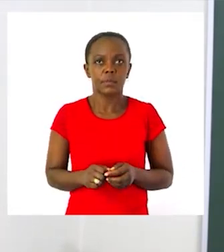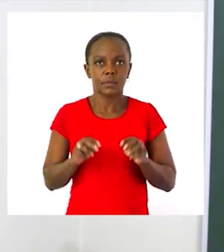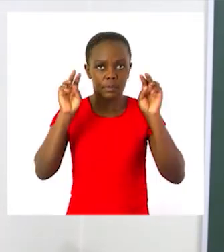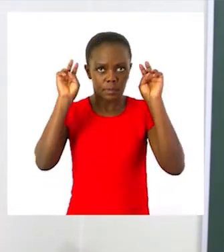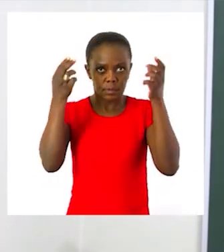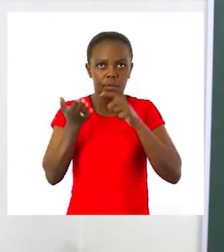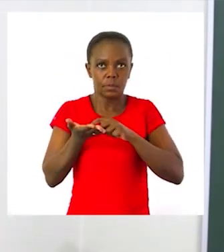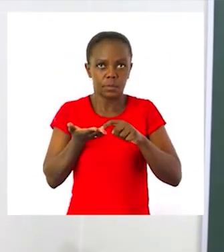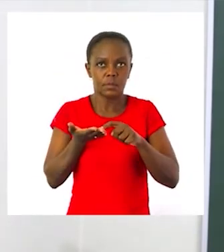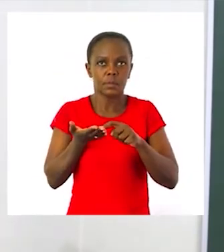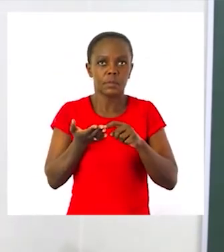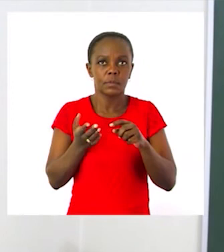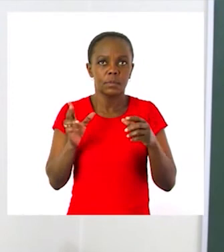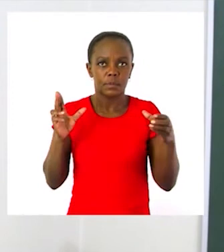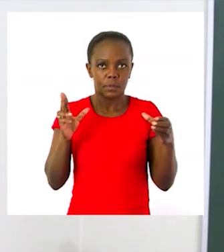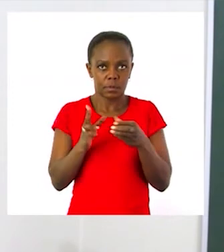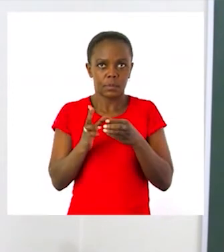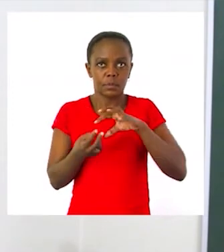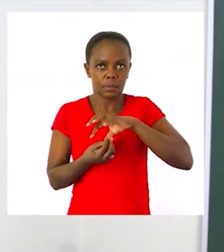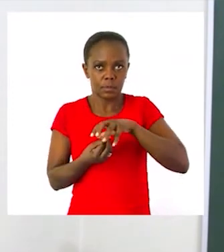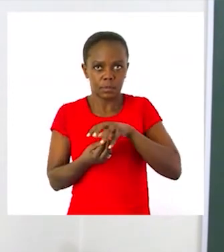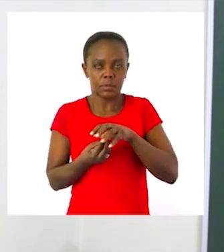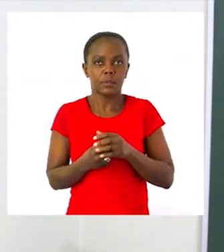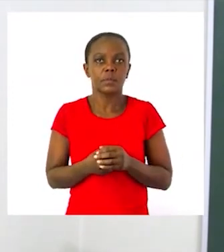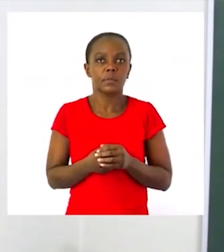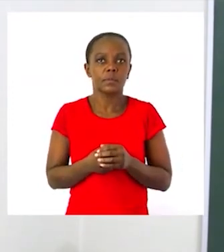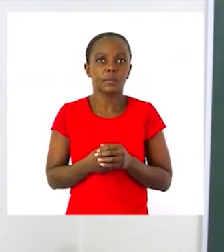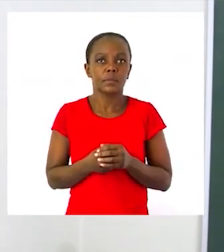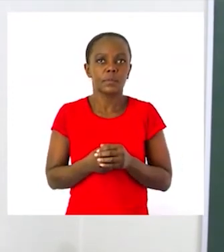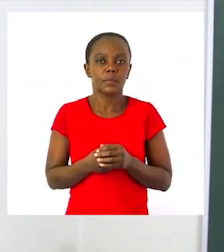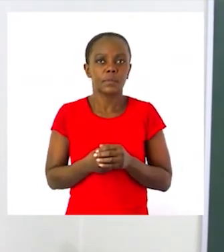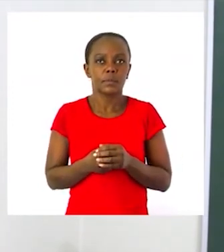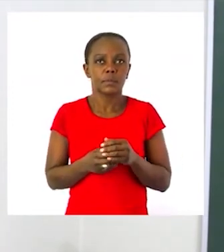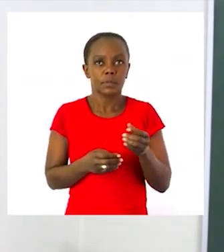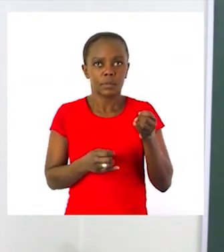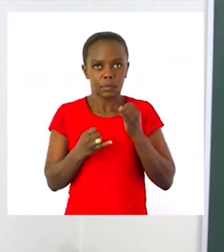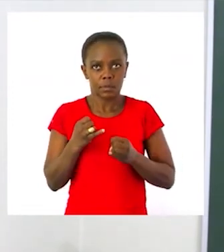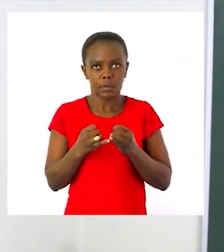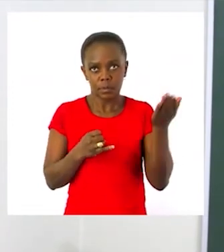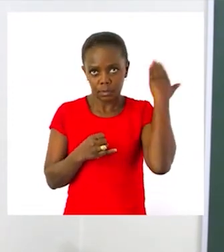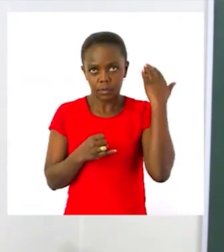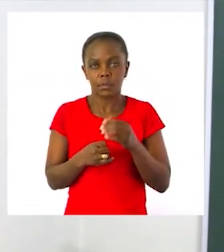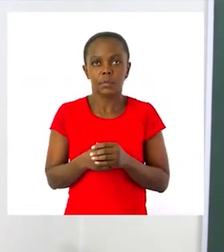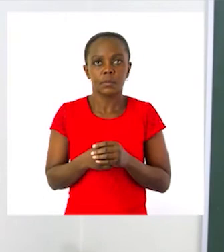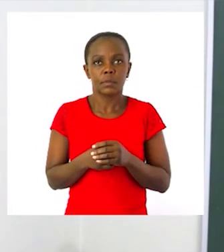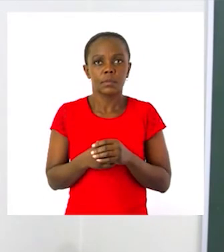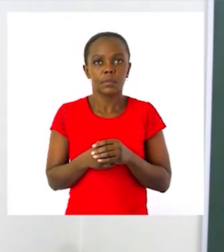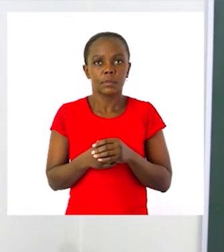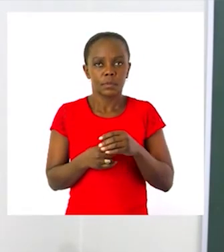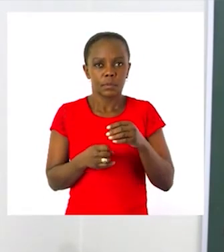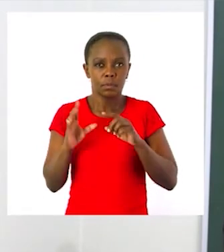week is communities and families. In the last lesson, we learned about